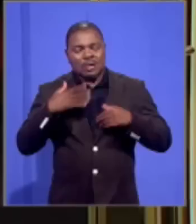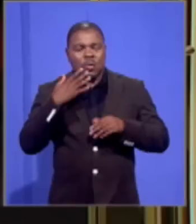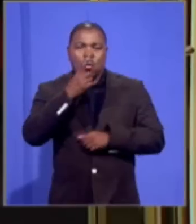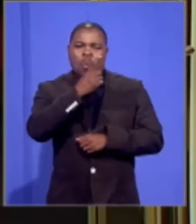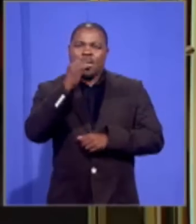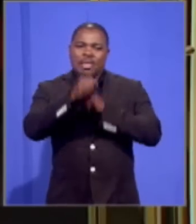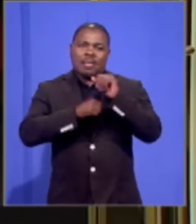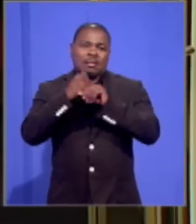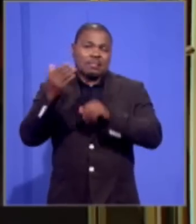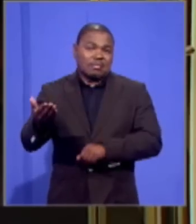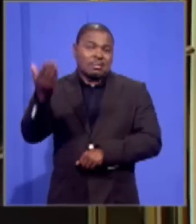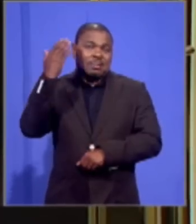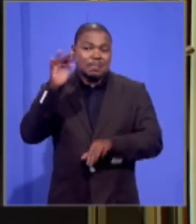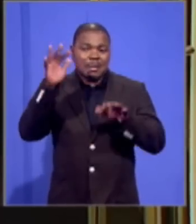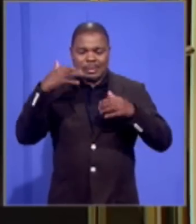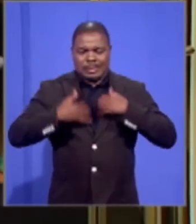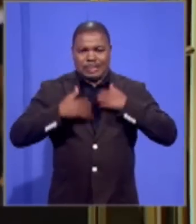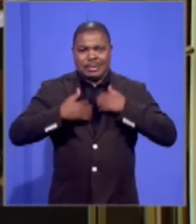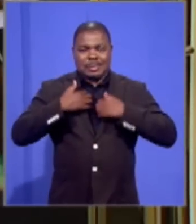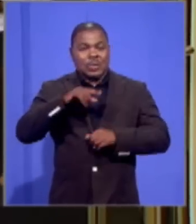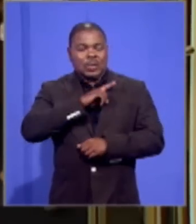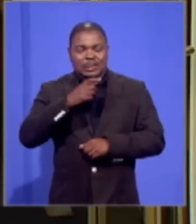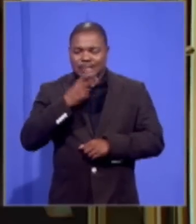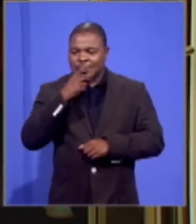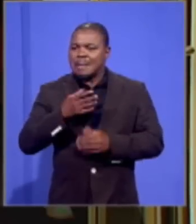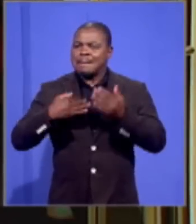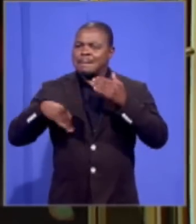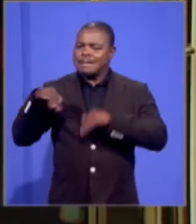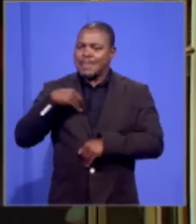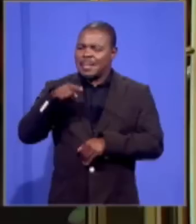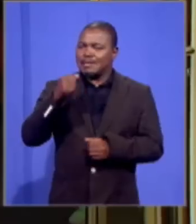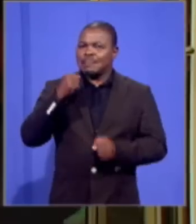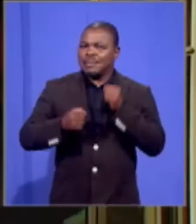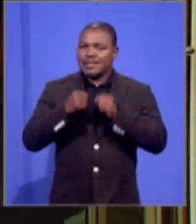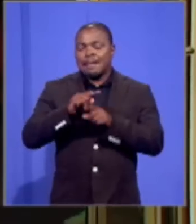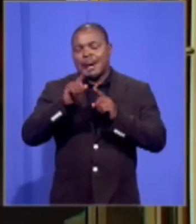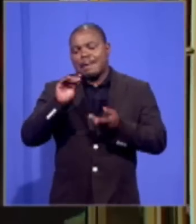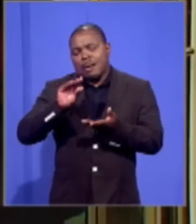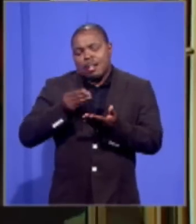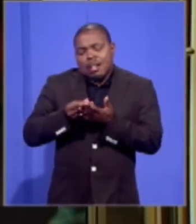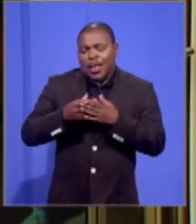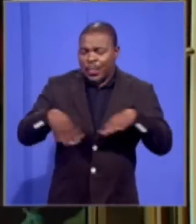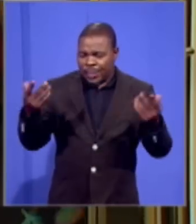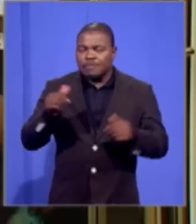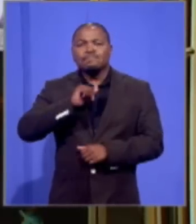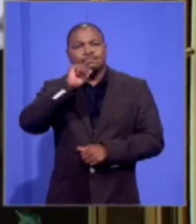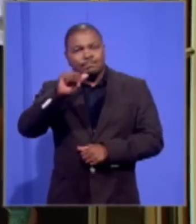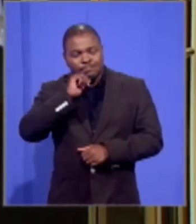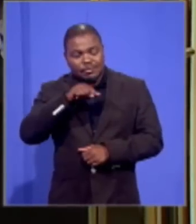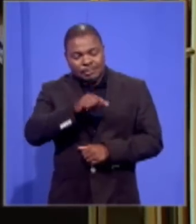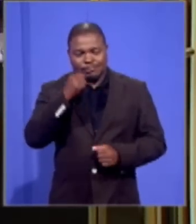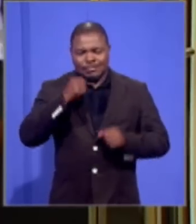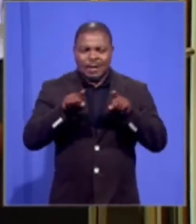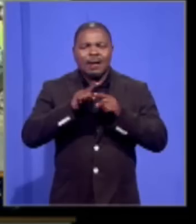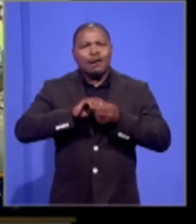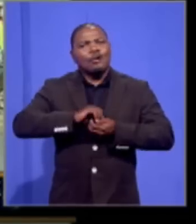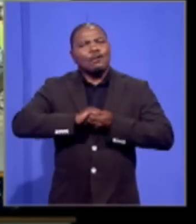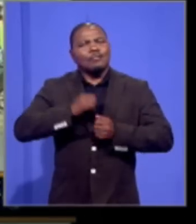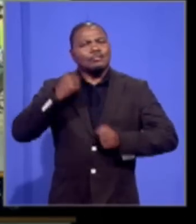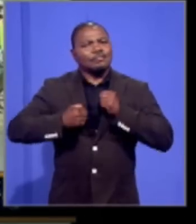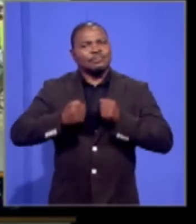So now everybody's excited to say now City to City back, even if they are not going to get money. But for the mere fact of the City to City is like Comrade